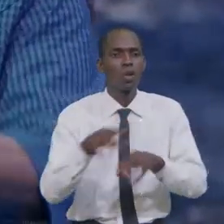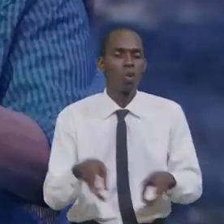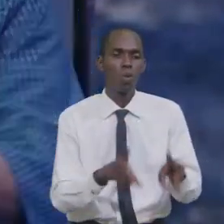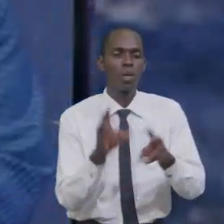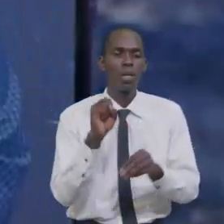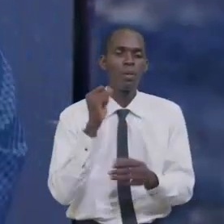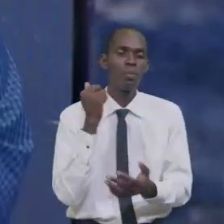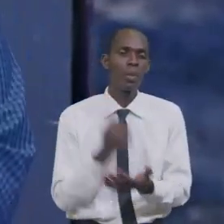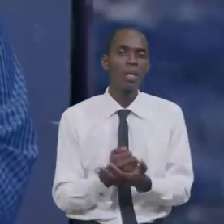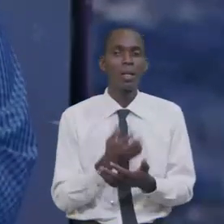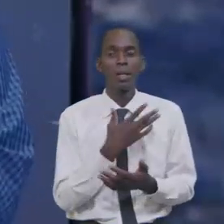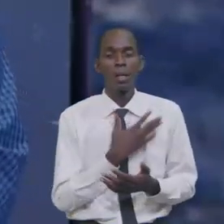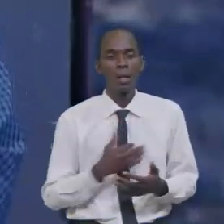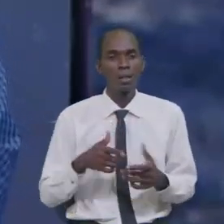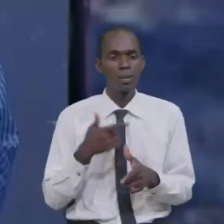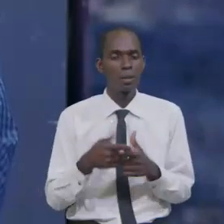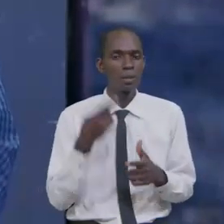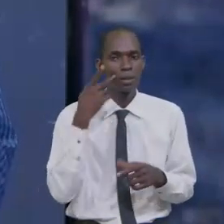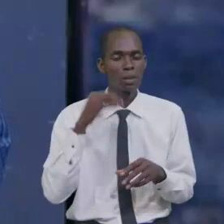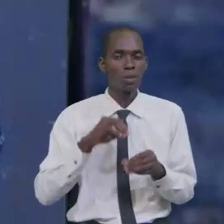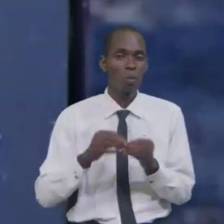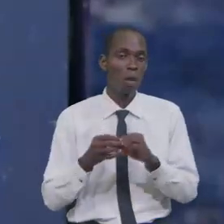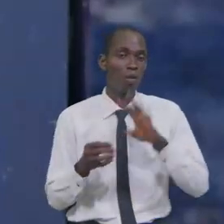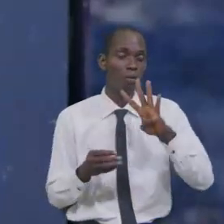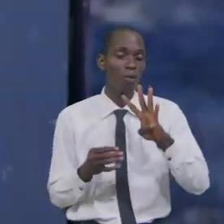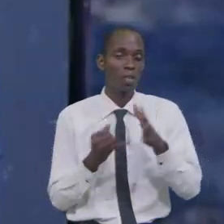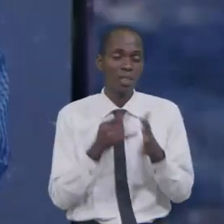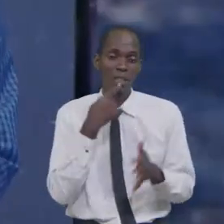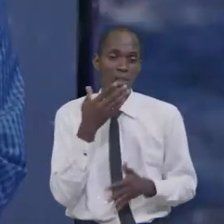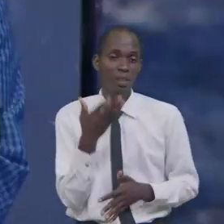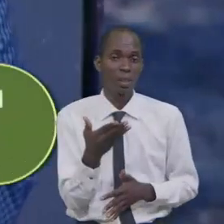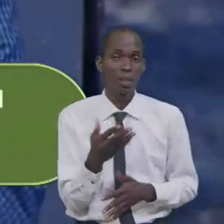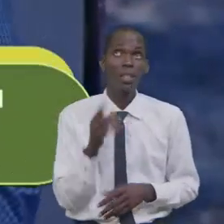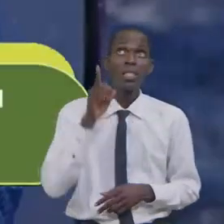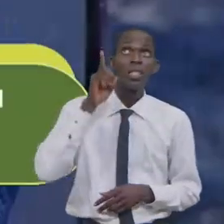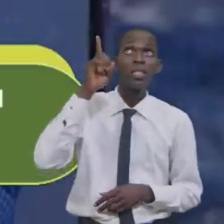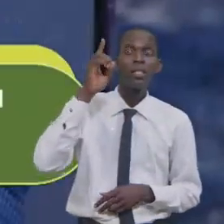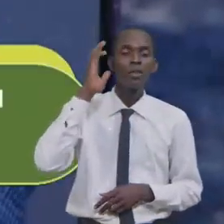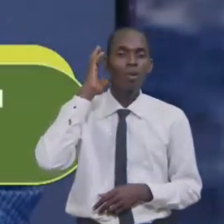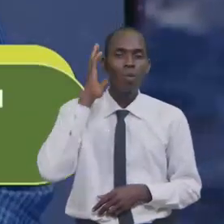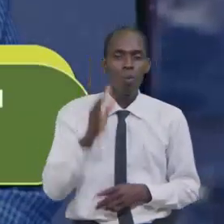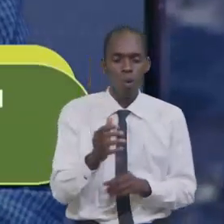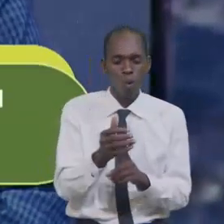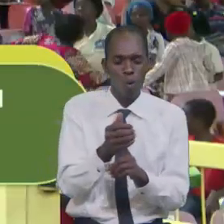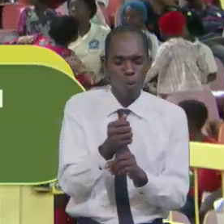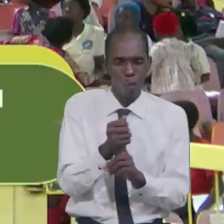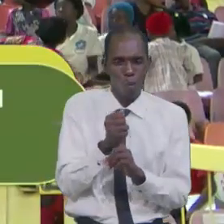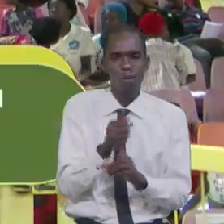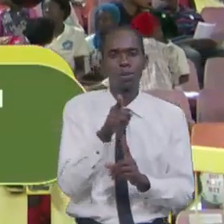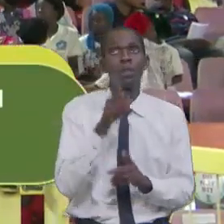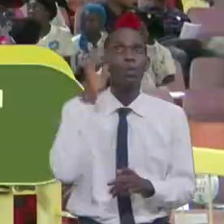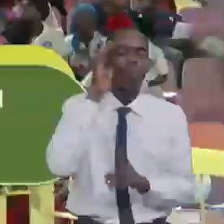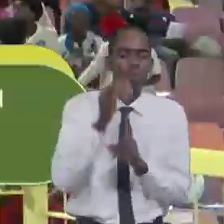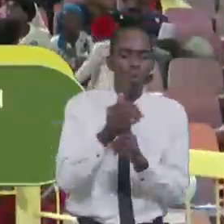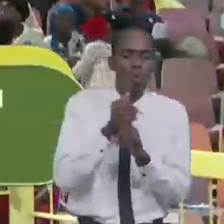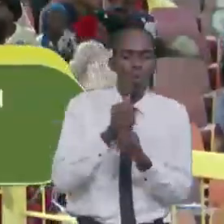ways. And then he says, number four, he says, he will hold thee. He will hold your hand.